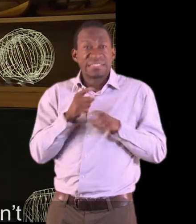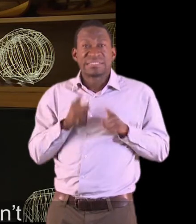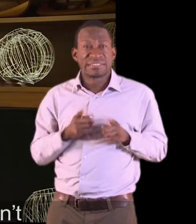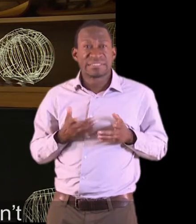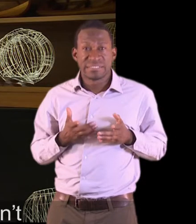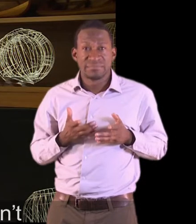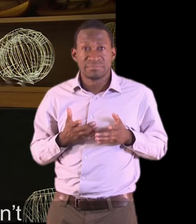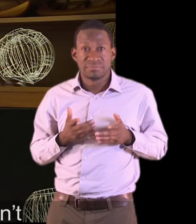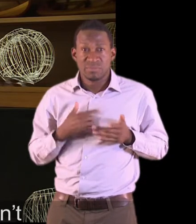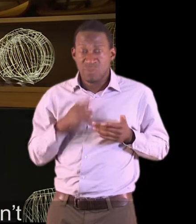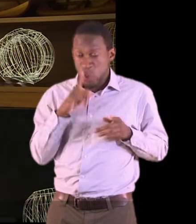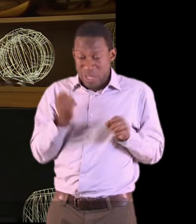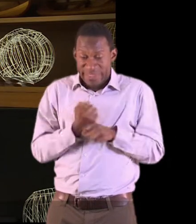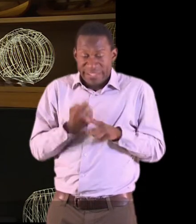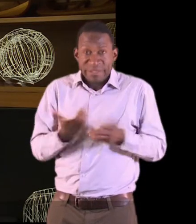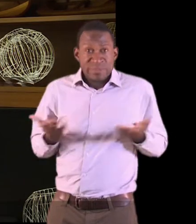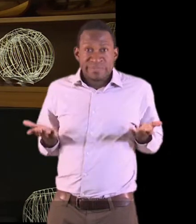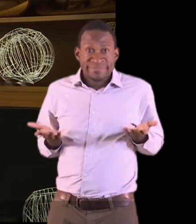about it.